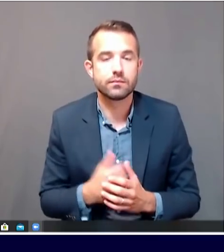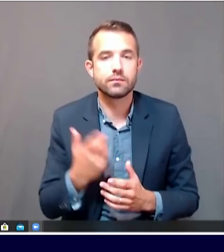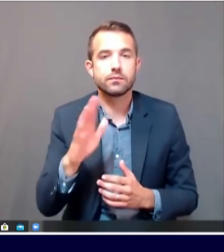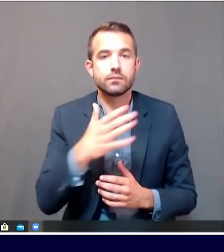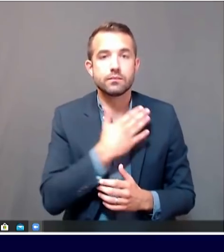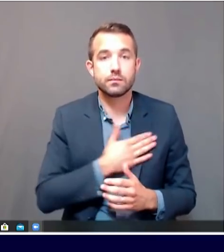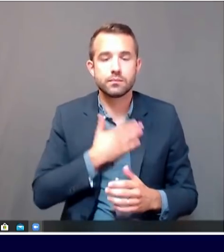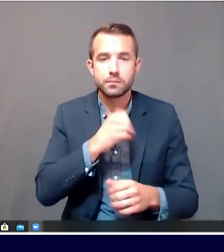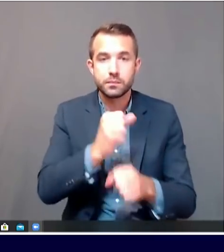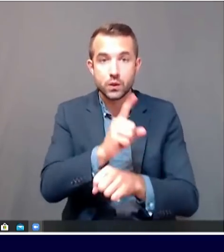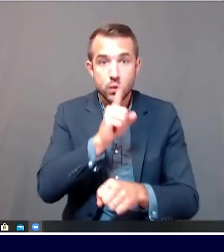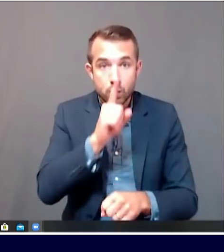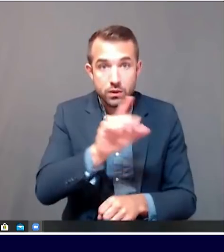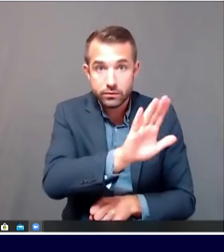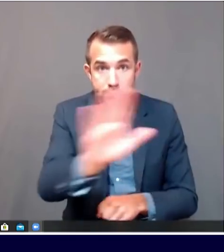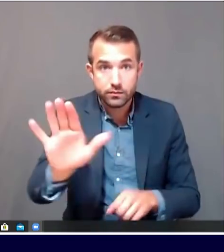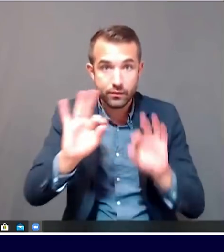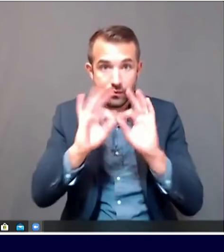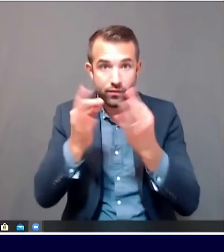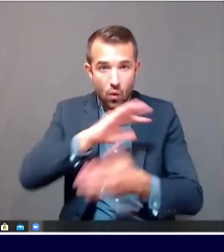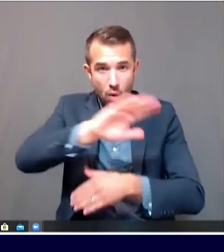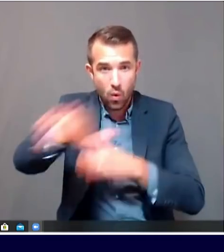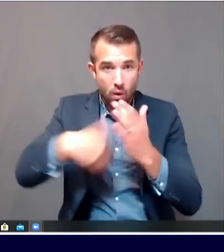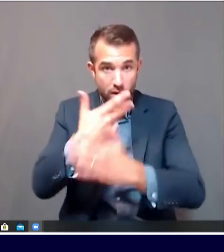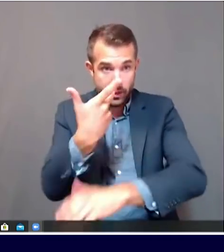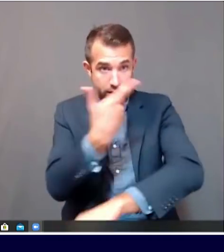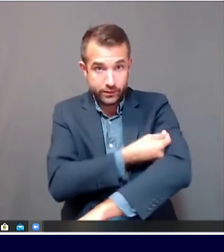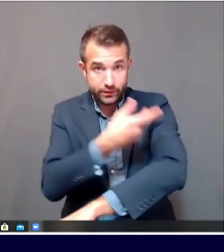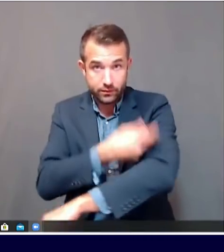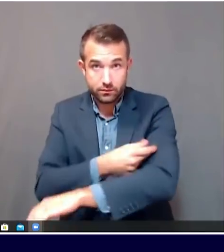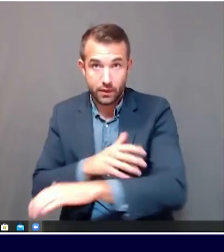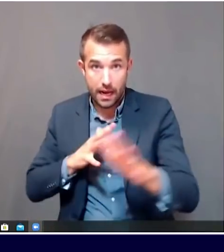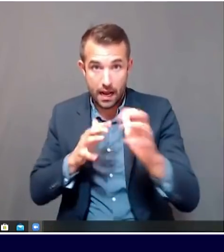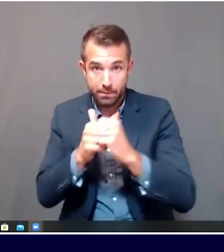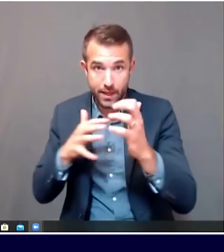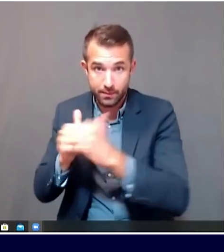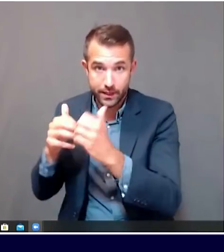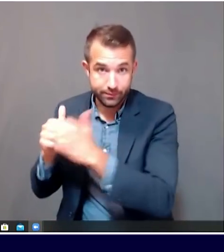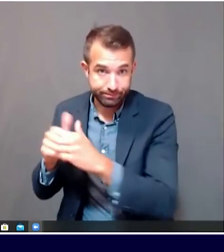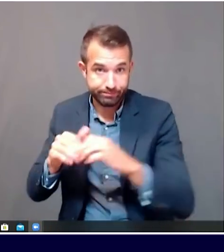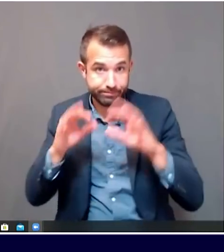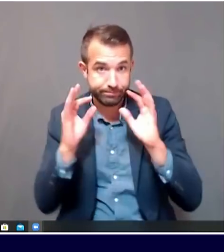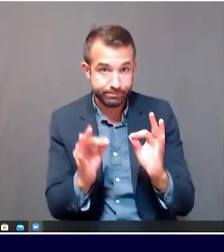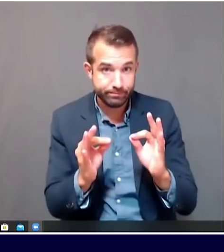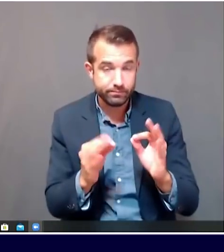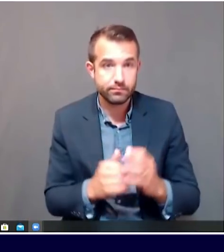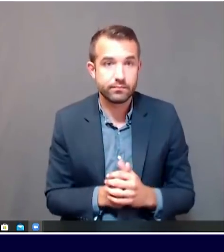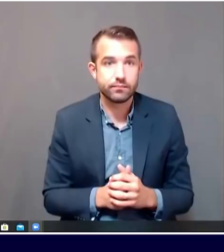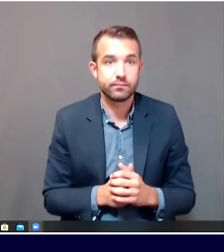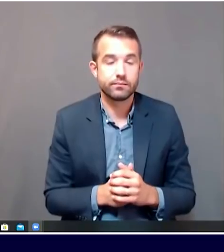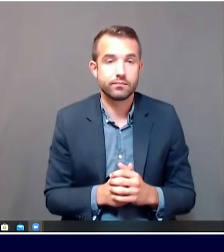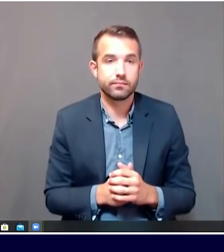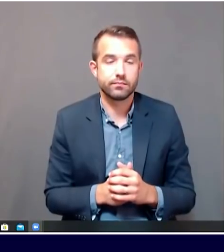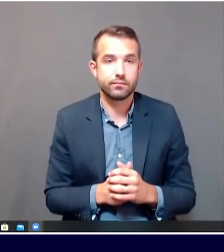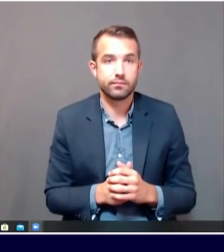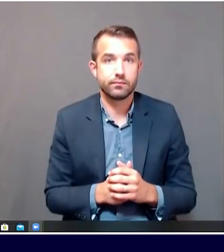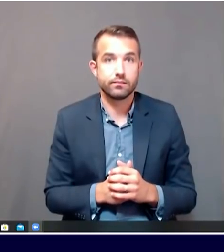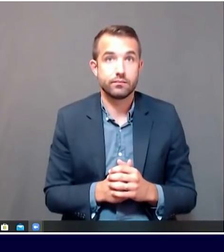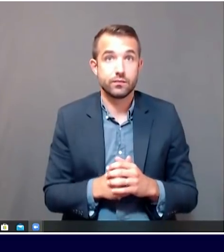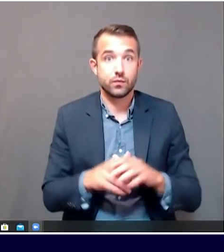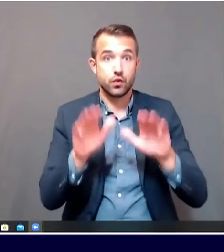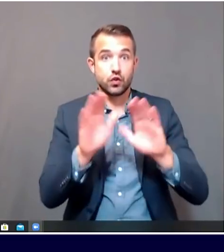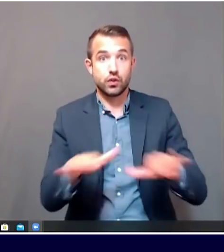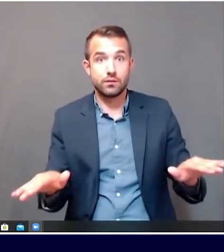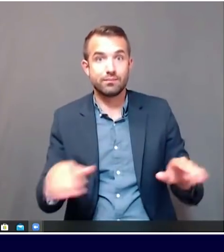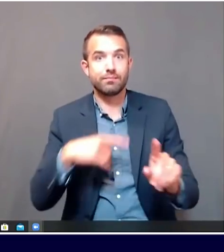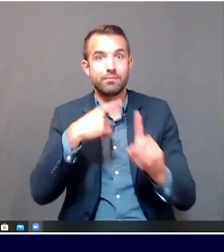family is up to date with all of your required and recommended vaccines. This includes not just your kids, but adults as